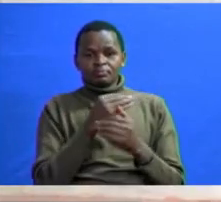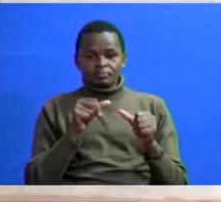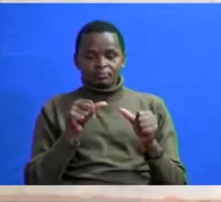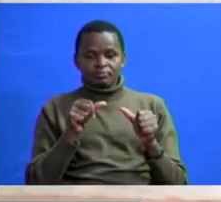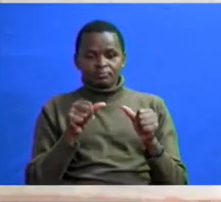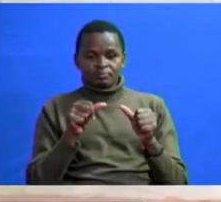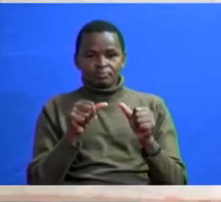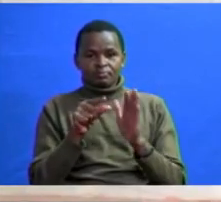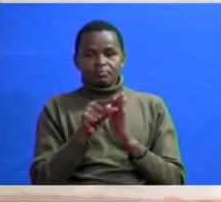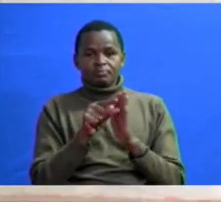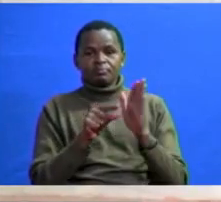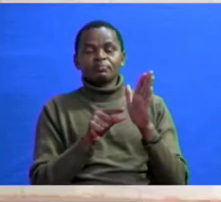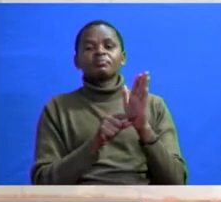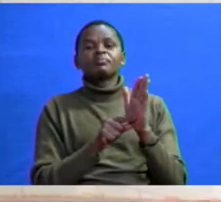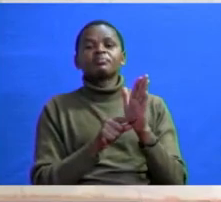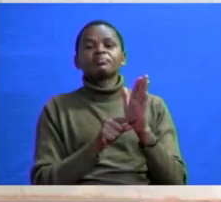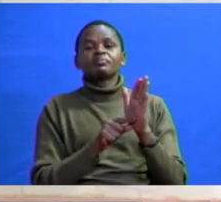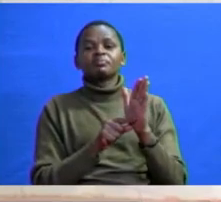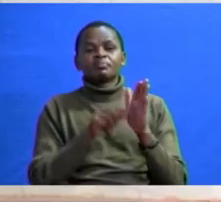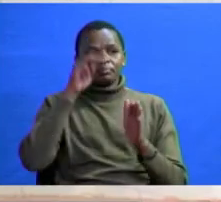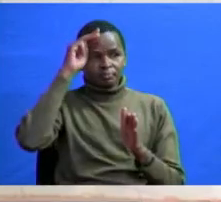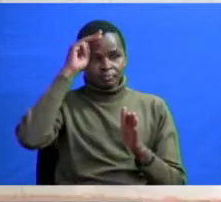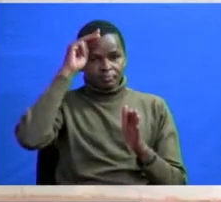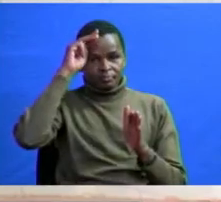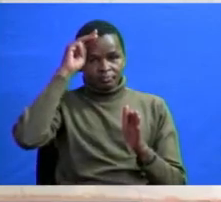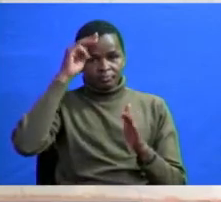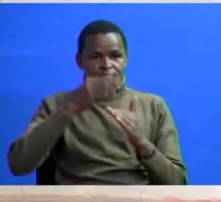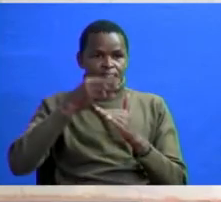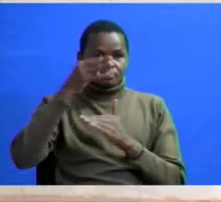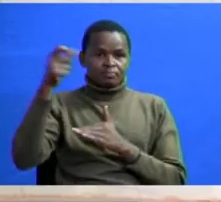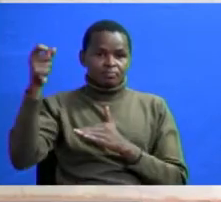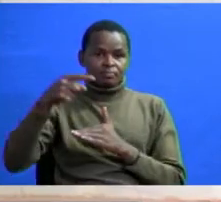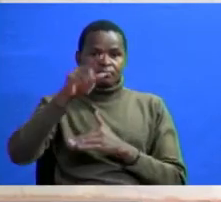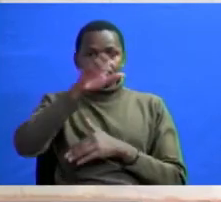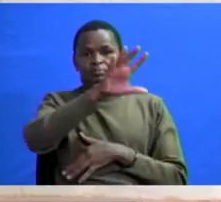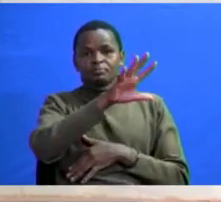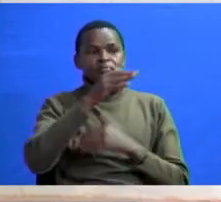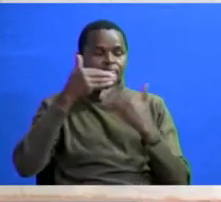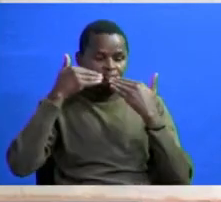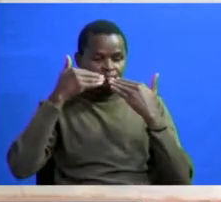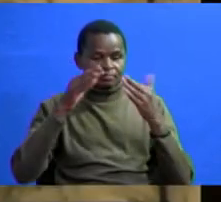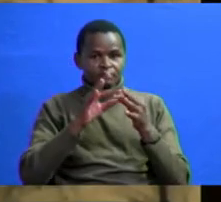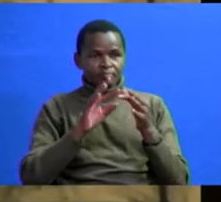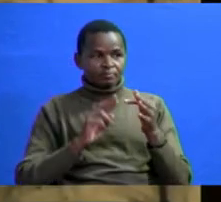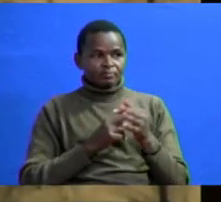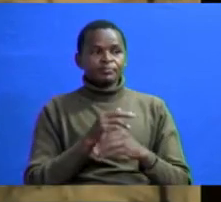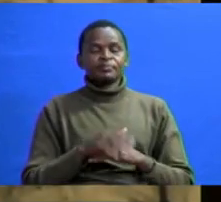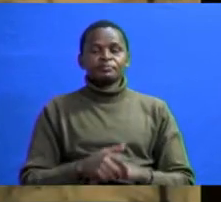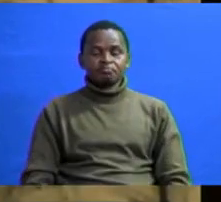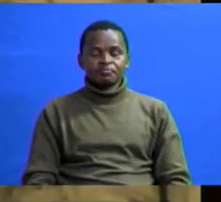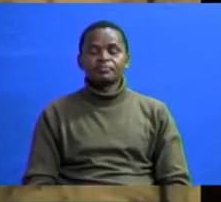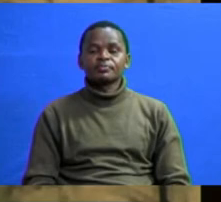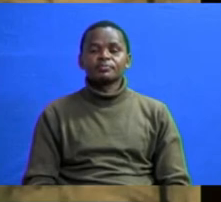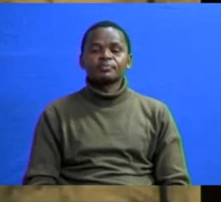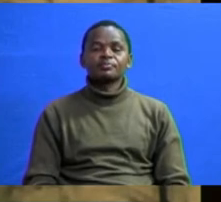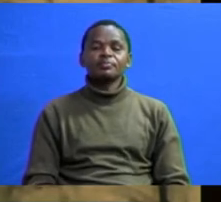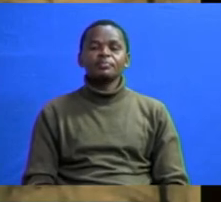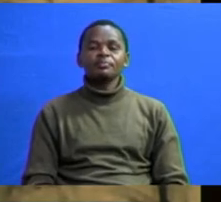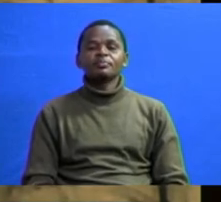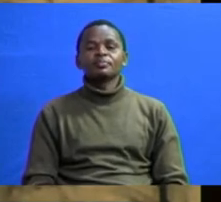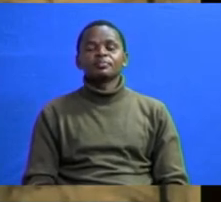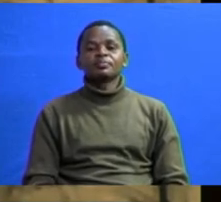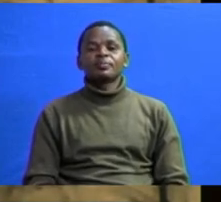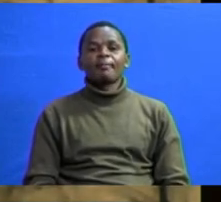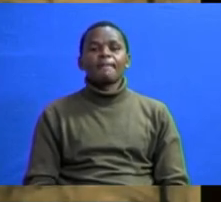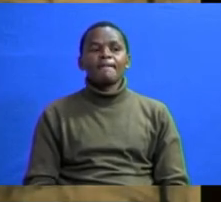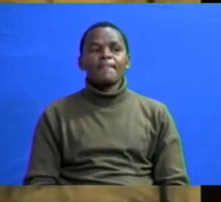this agenda of mental health even beyond the month of May. Thank you so much for joining us. Thank you as well,